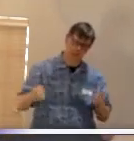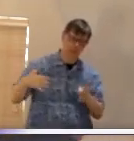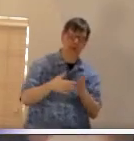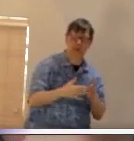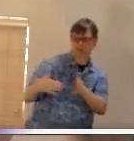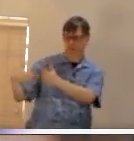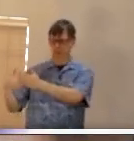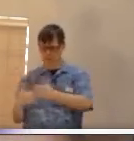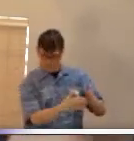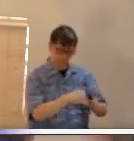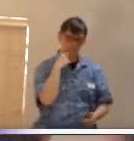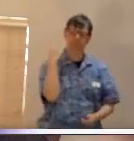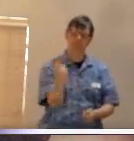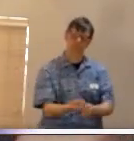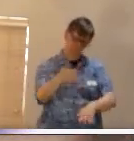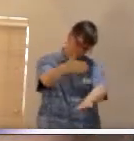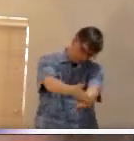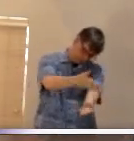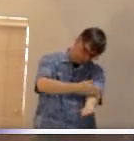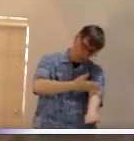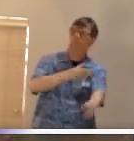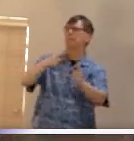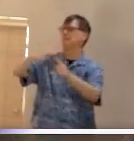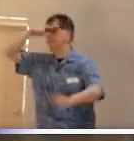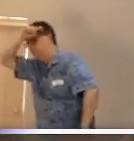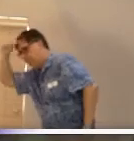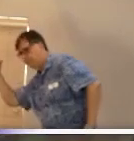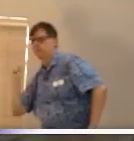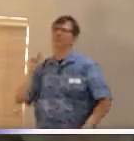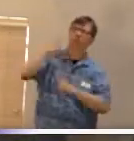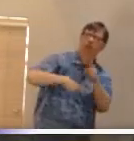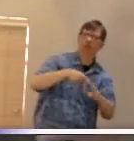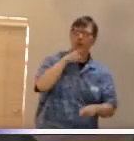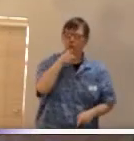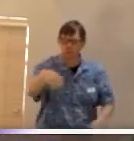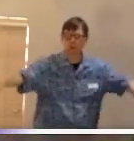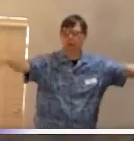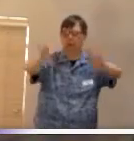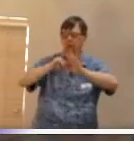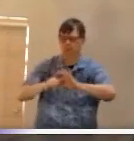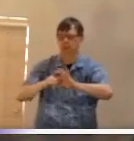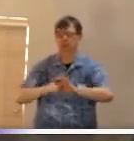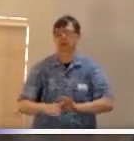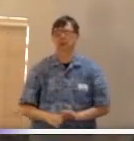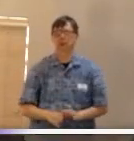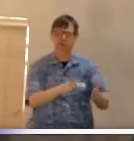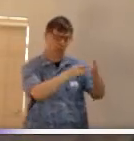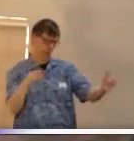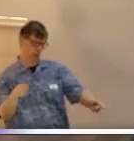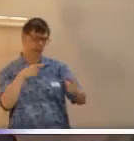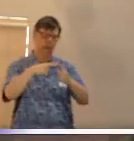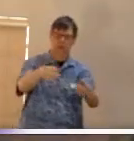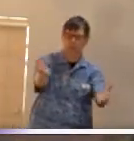to shift. Because in order to recognize how you are meeting, how you are drawing unto